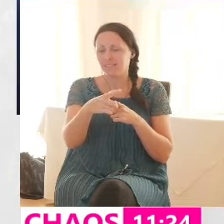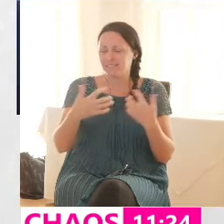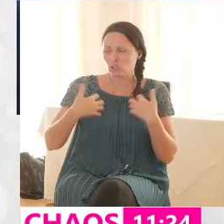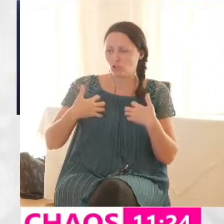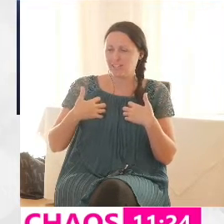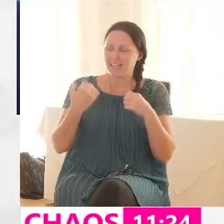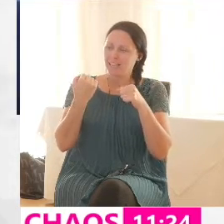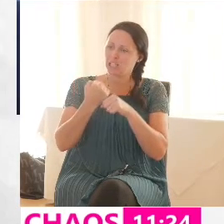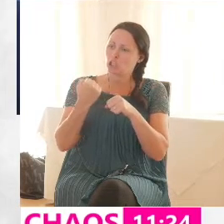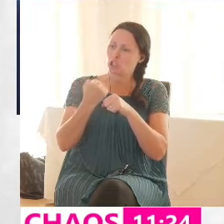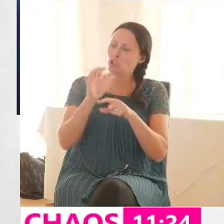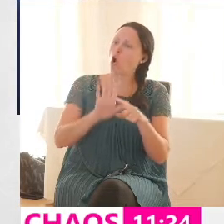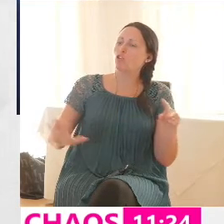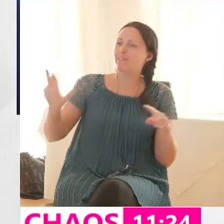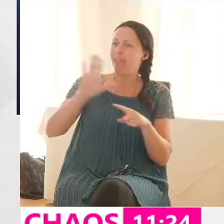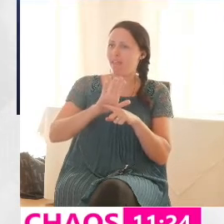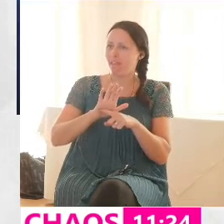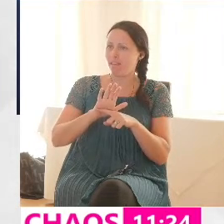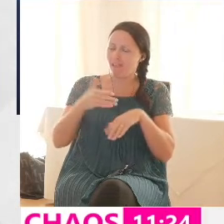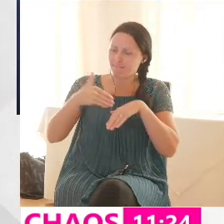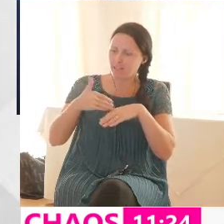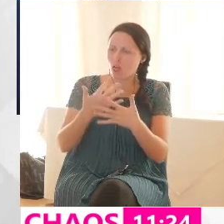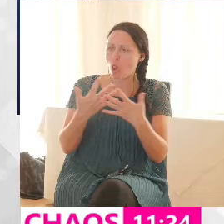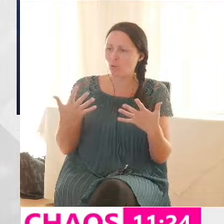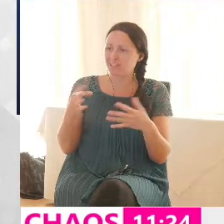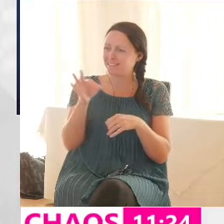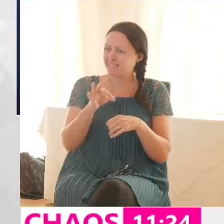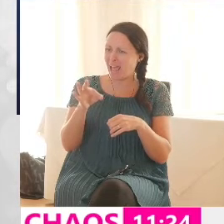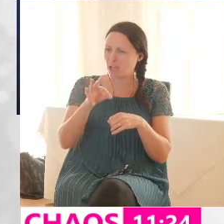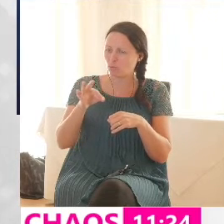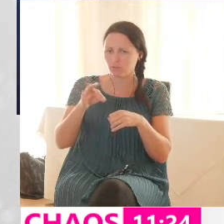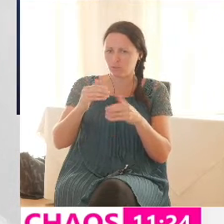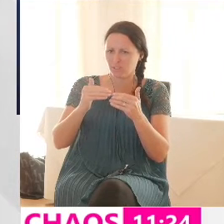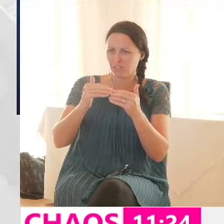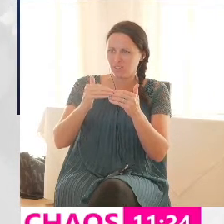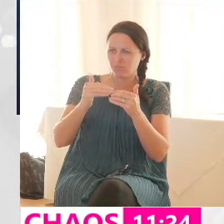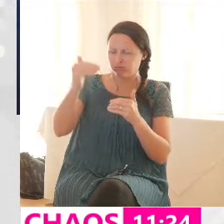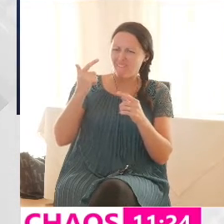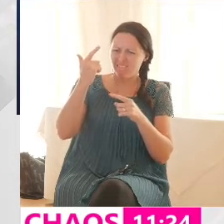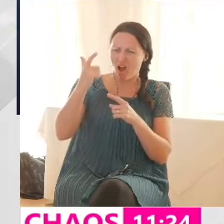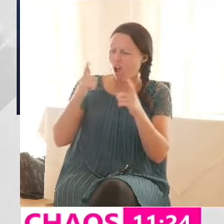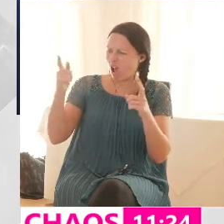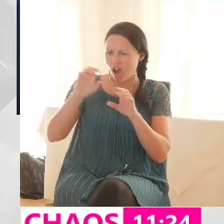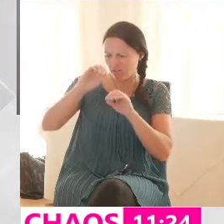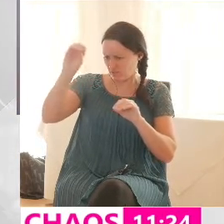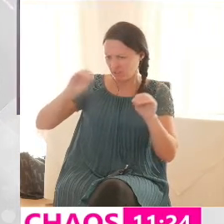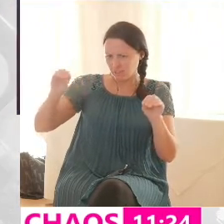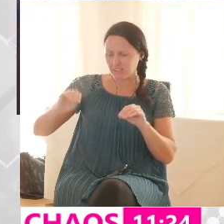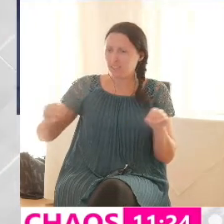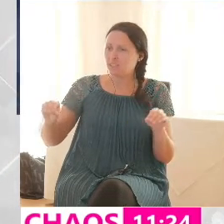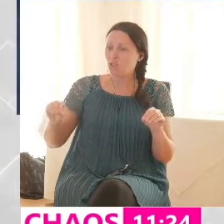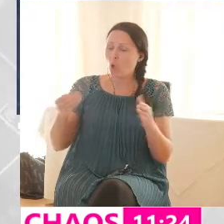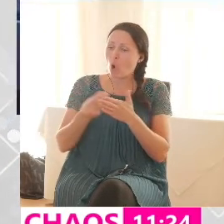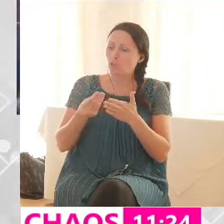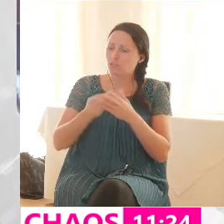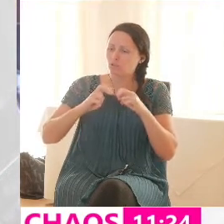As the towns are dispersed, the geography is dispersed. long distance between places, so cost of travel